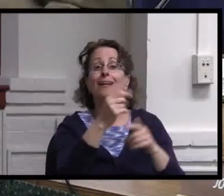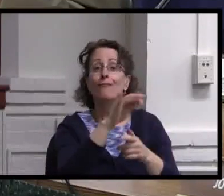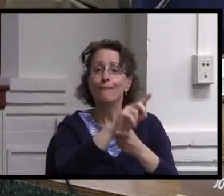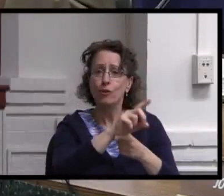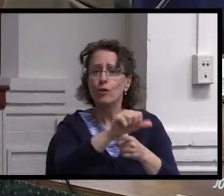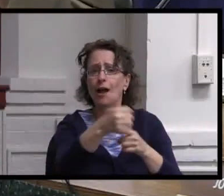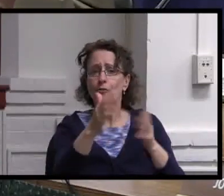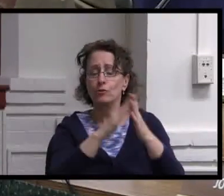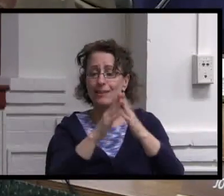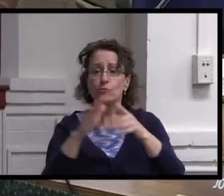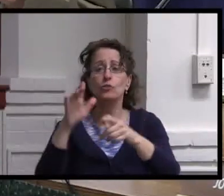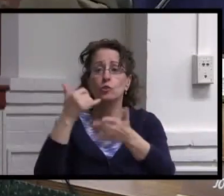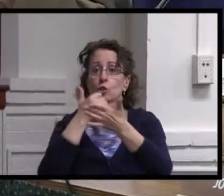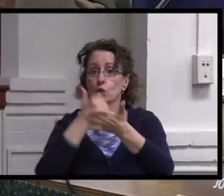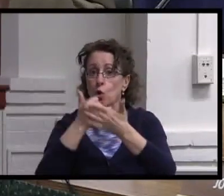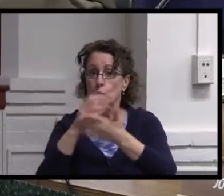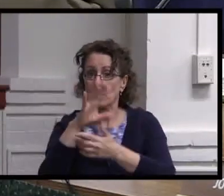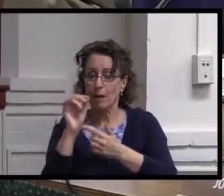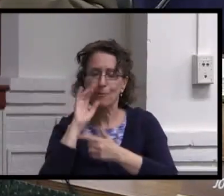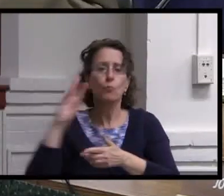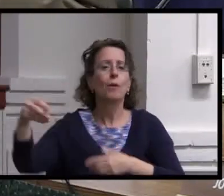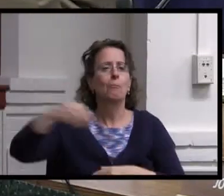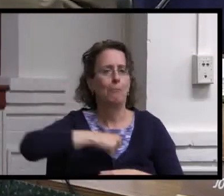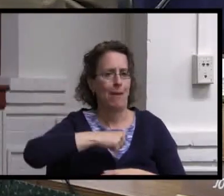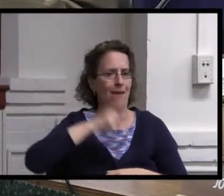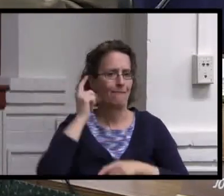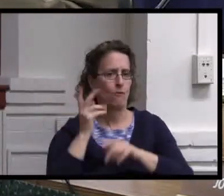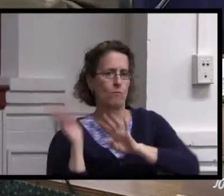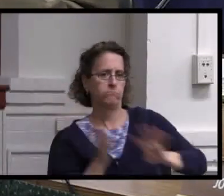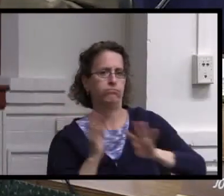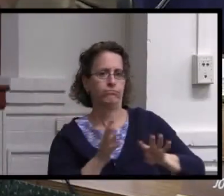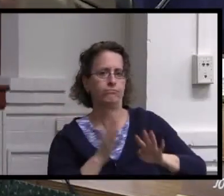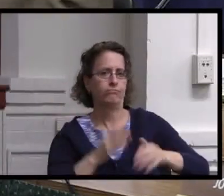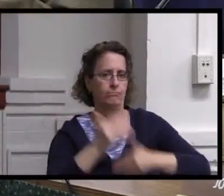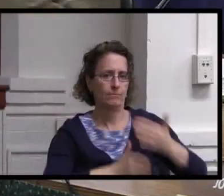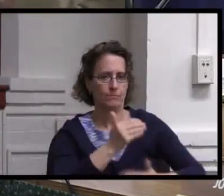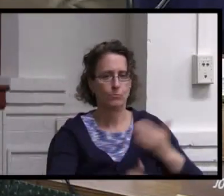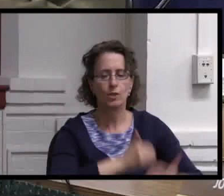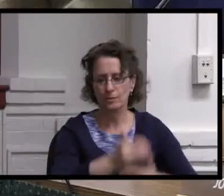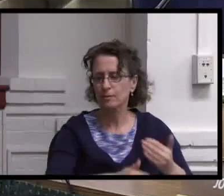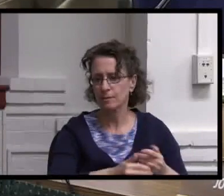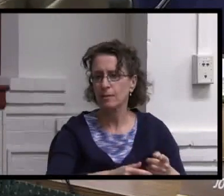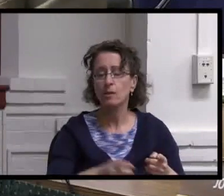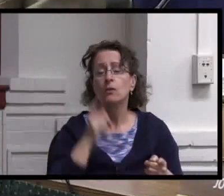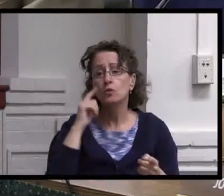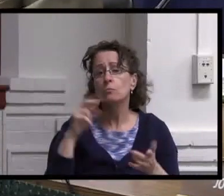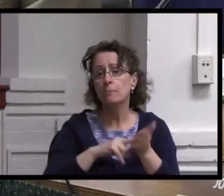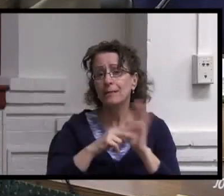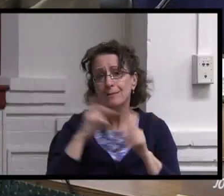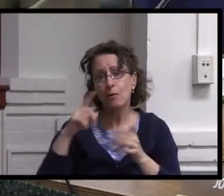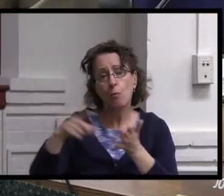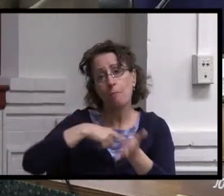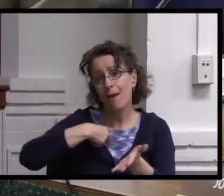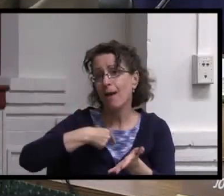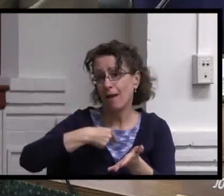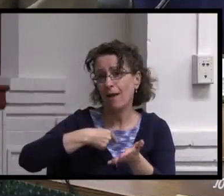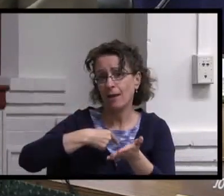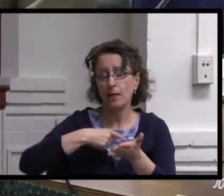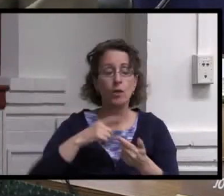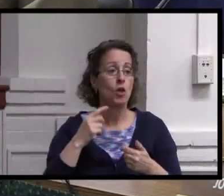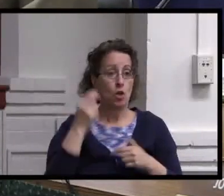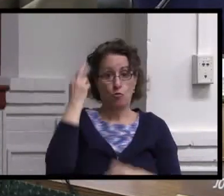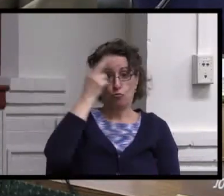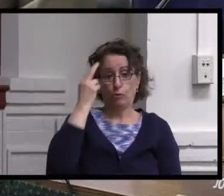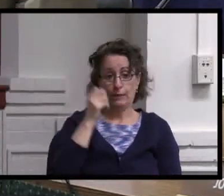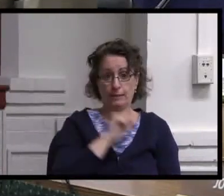Commonwealth. The reason that the state has looked to the town, and the reason that in a prior decision mm-hmm. the select board indicated a willingness to take this